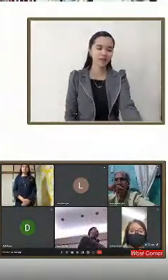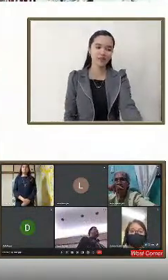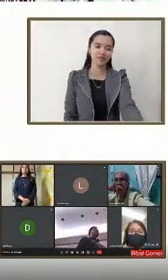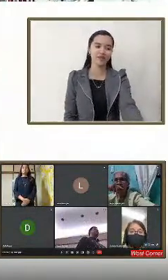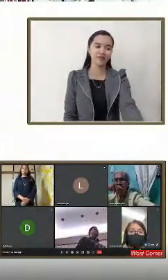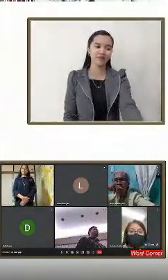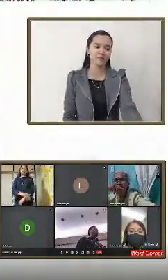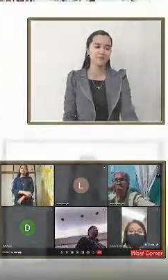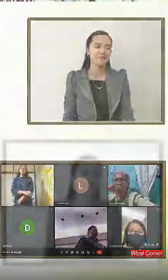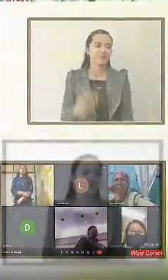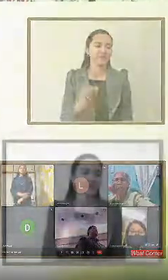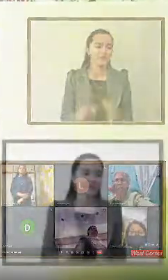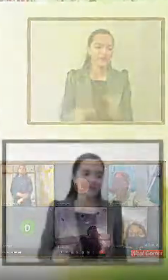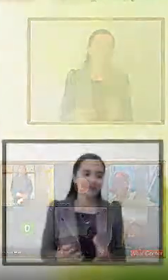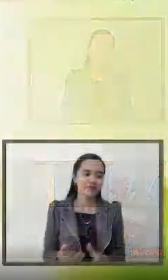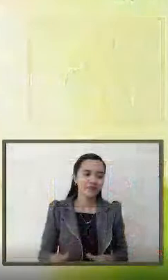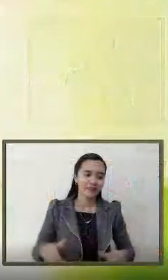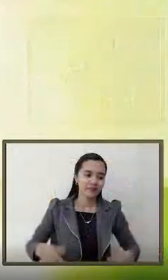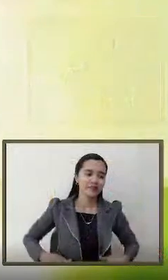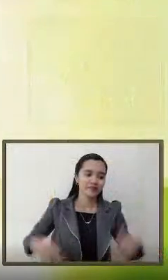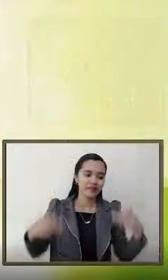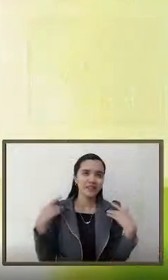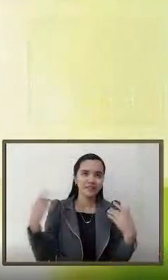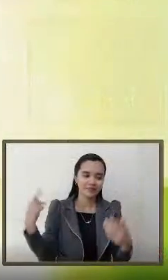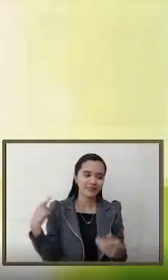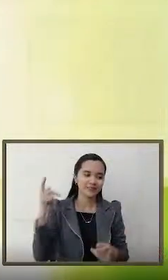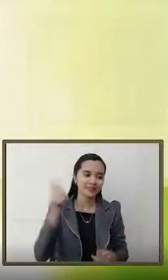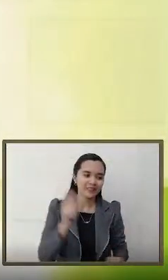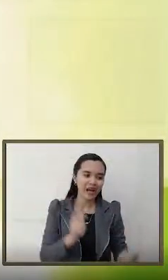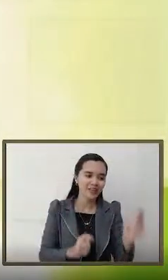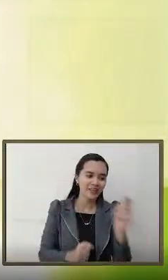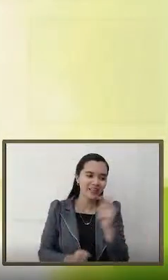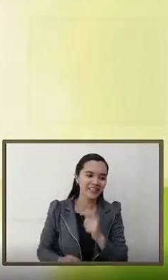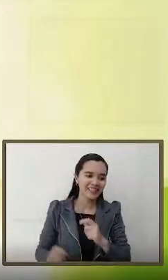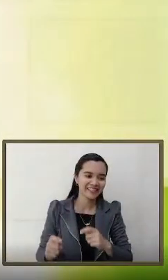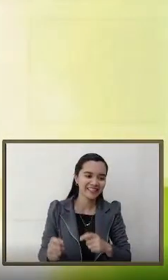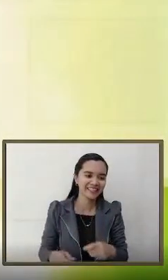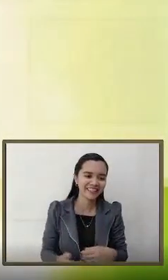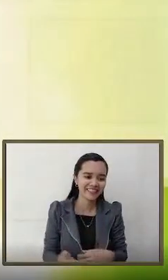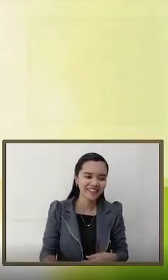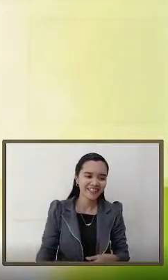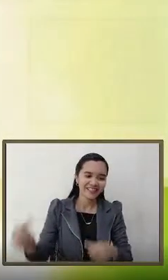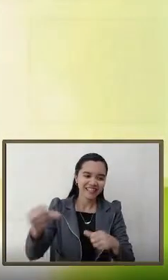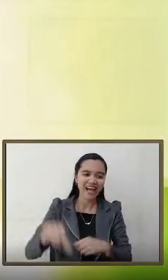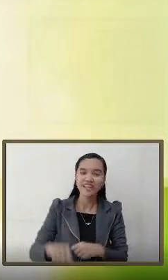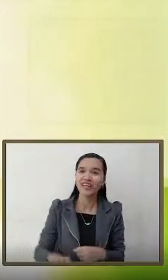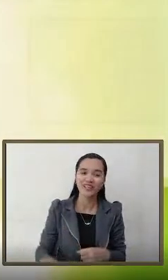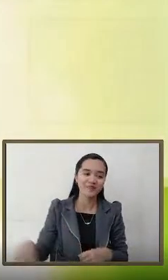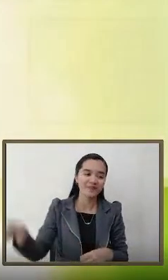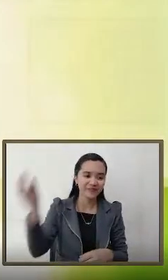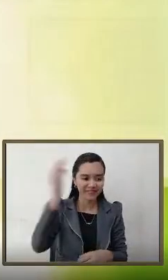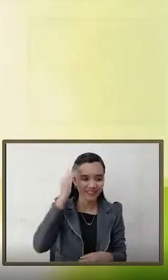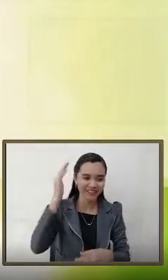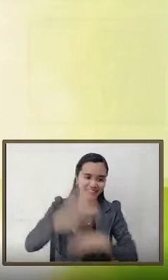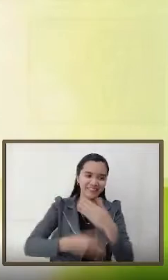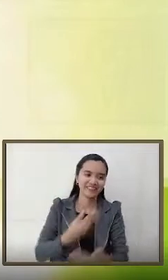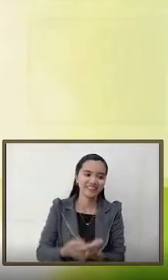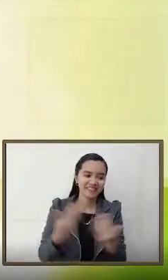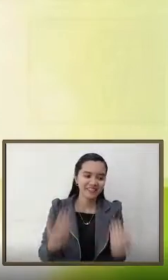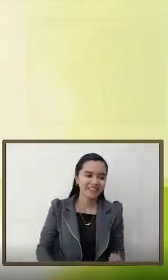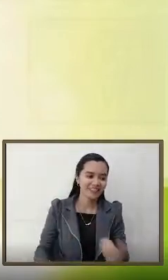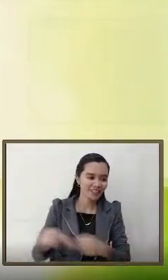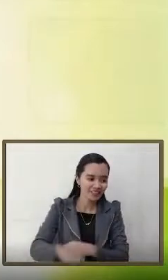now sing. When upon life billows you are tempest tossed, when you are discouraged thinking all